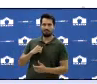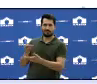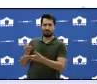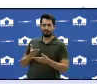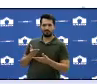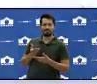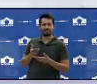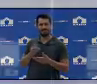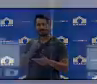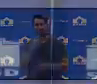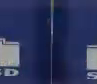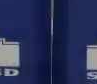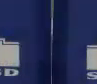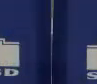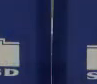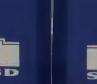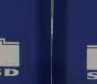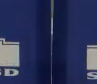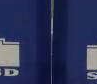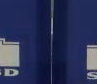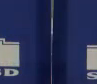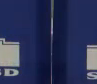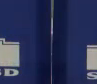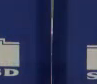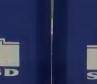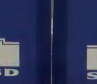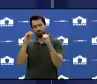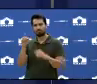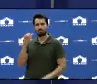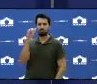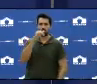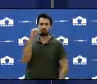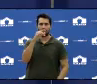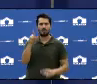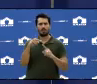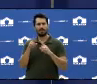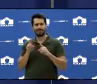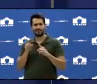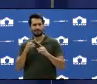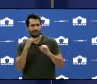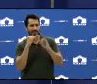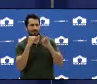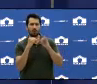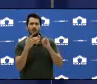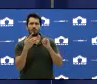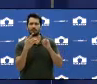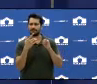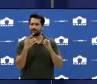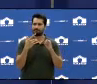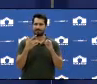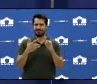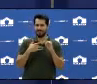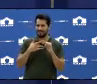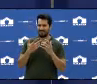You know, he blew me away. I think he blew the other board members away when he interviewed in the spring. It feels